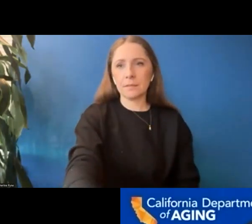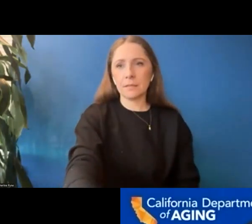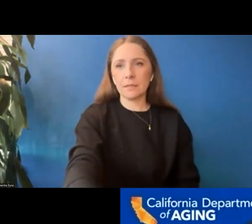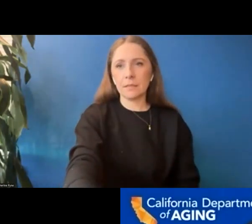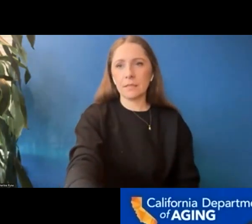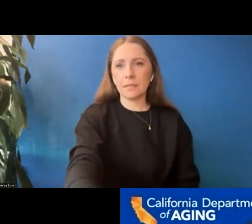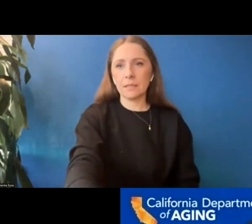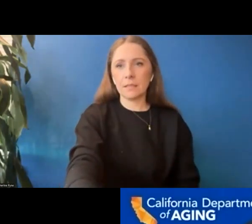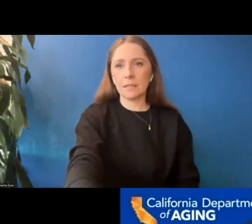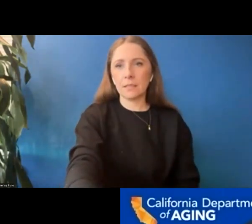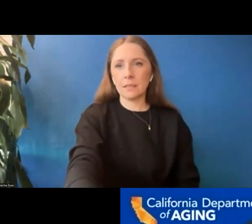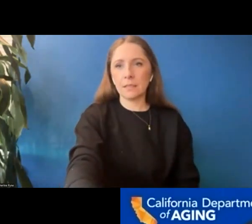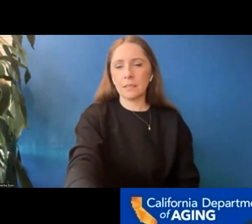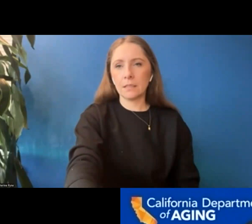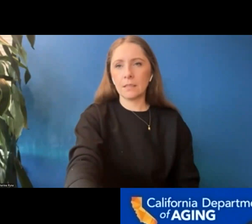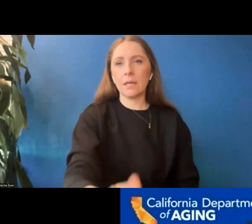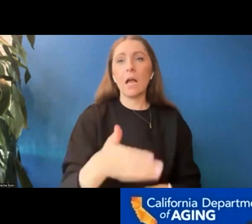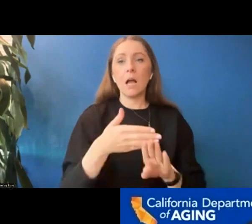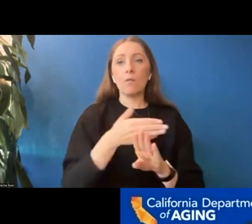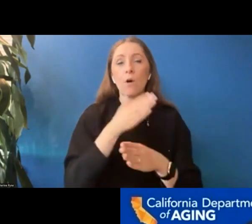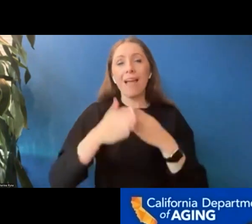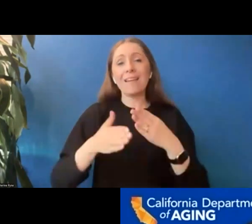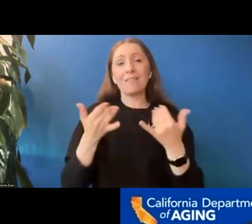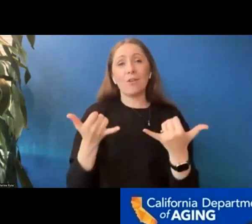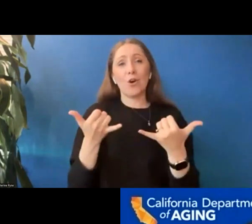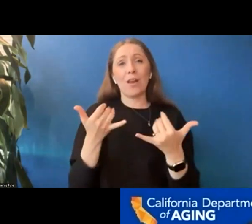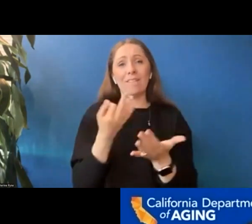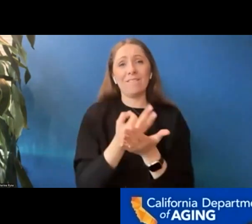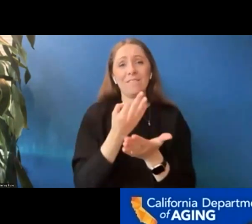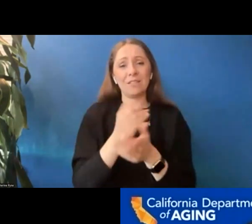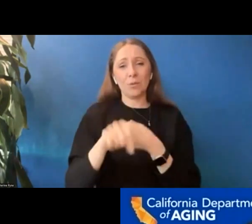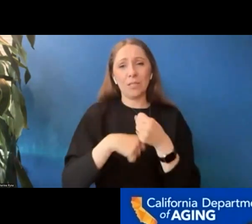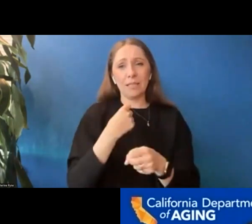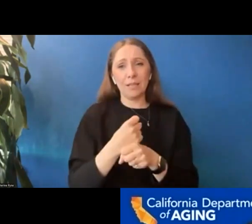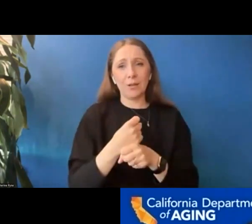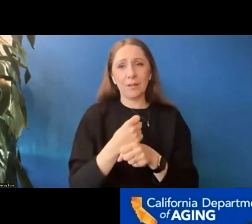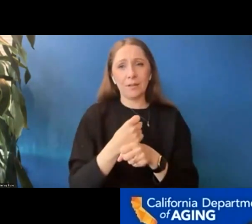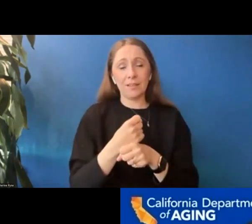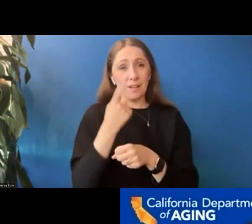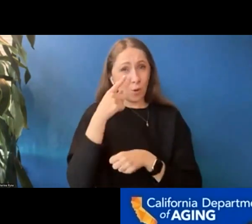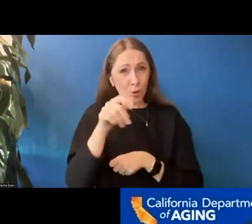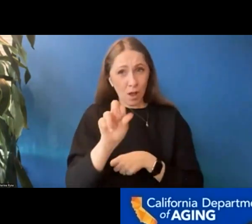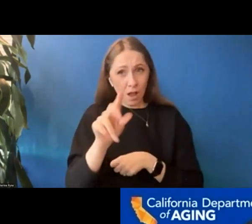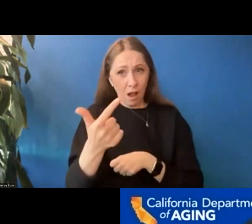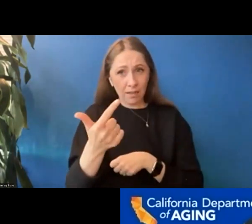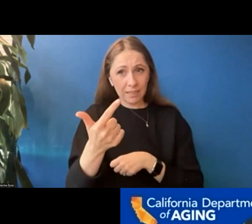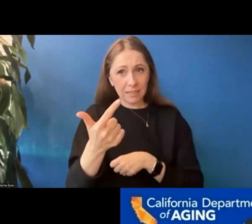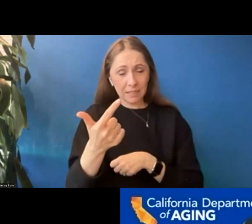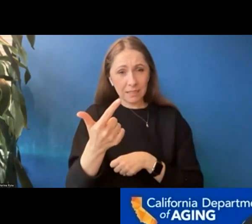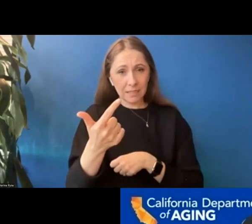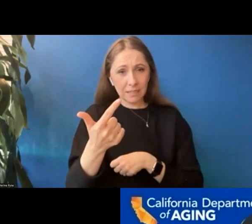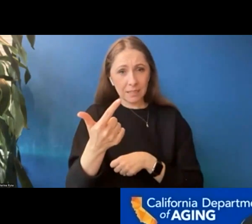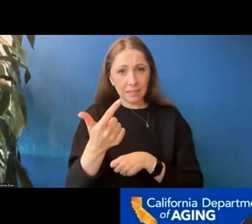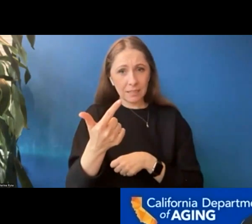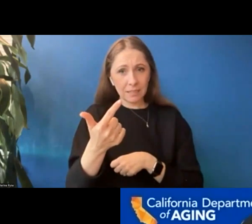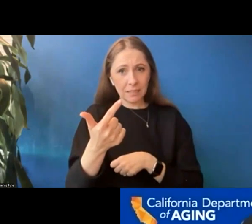end of what? The current fiscal year. So, Okay, and that for you guys is August will, or? oh, I'm sorry. Could